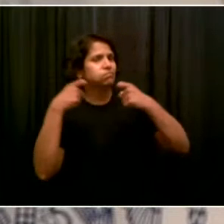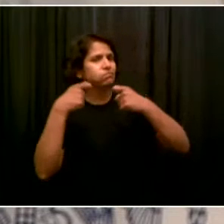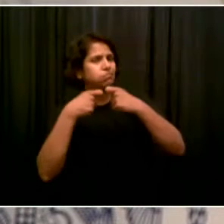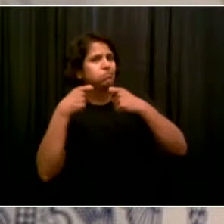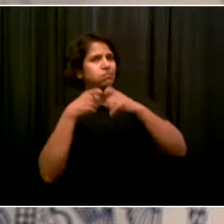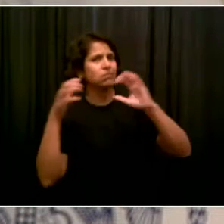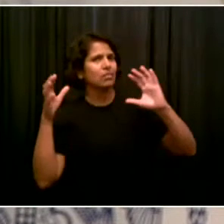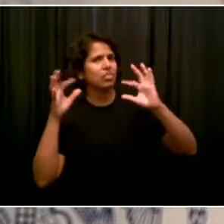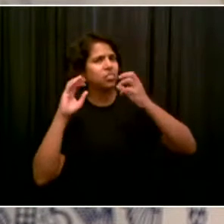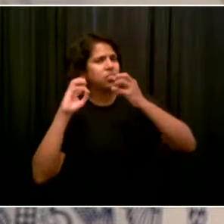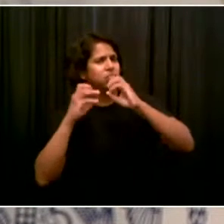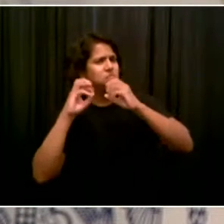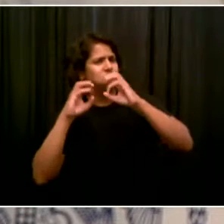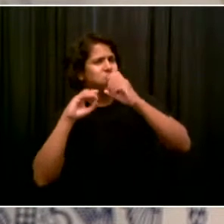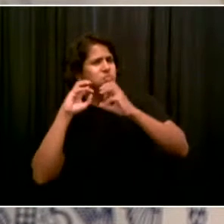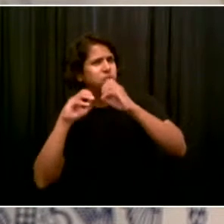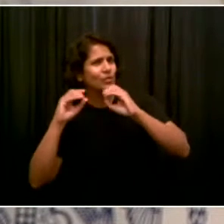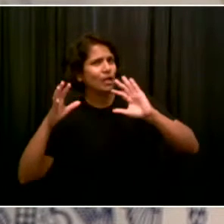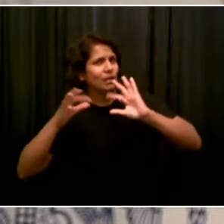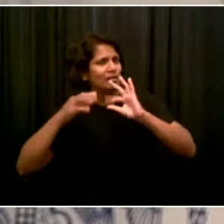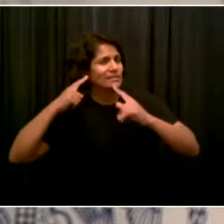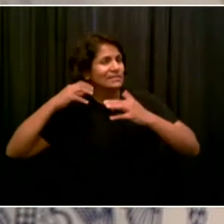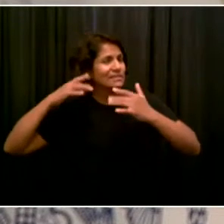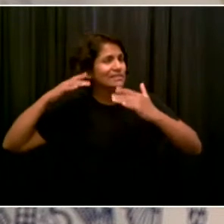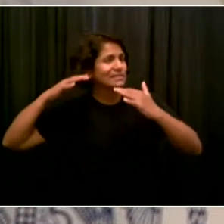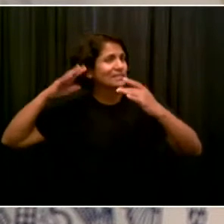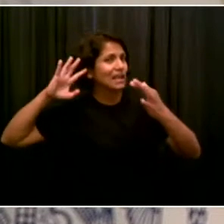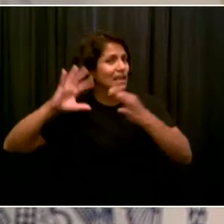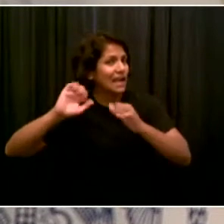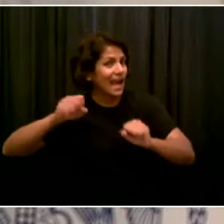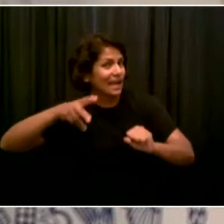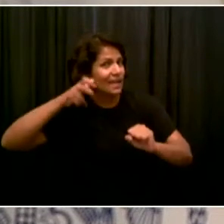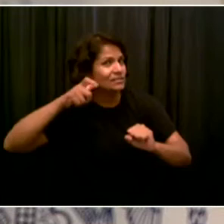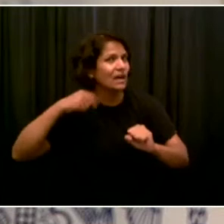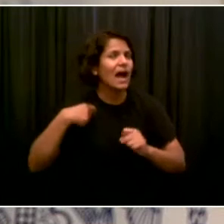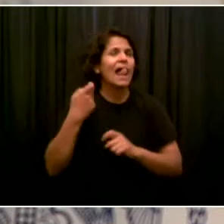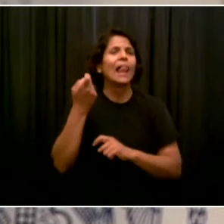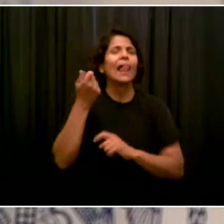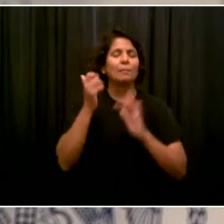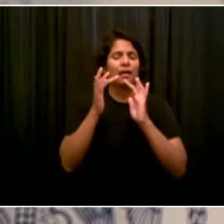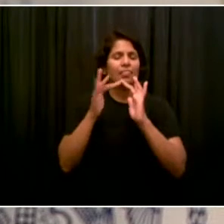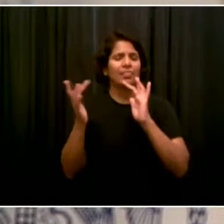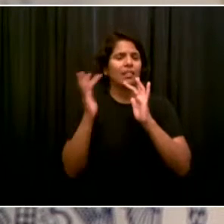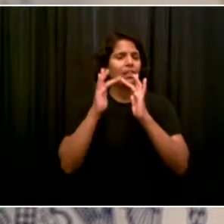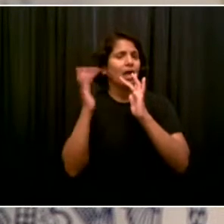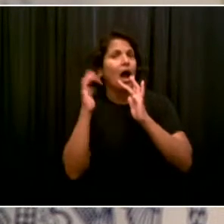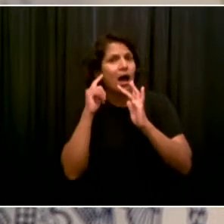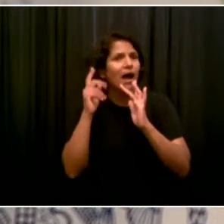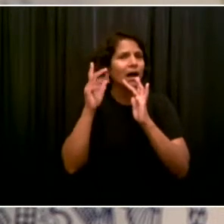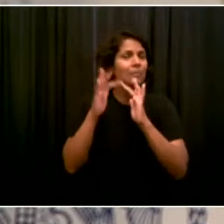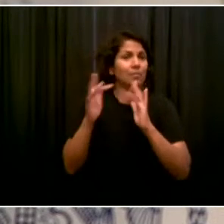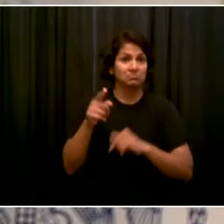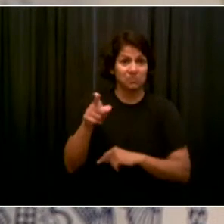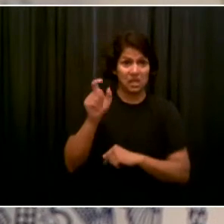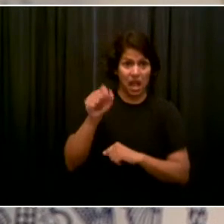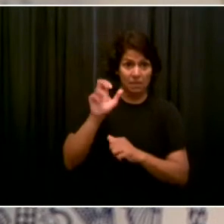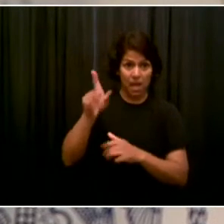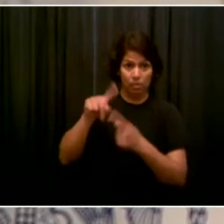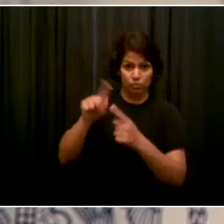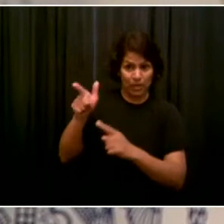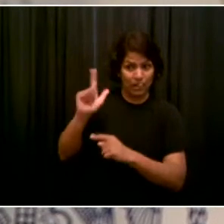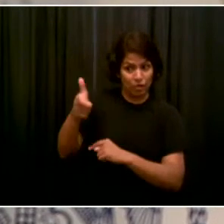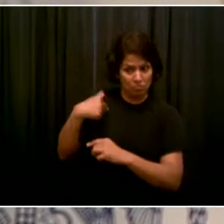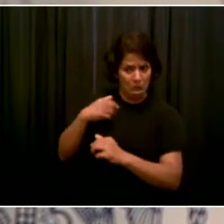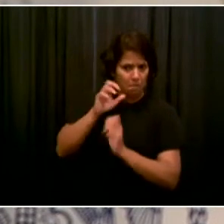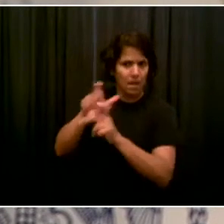Who's in charge here? Me and Ben? I think it's coming in scratchy. Do you want us to jump ahead and see if we can fix that? Yeah, Joanne,